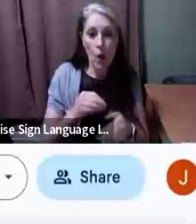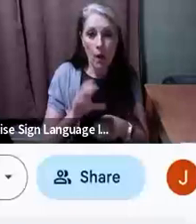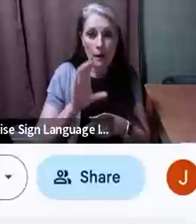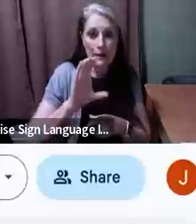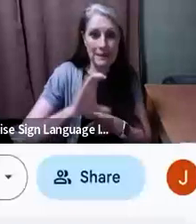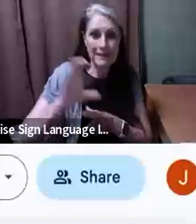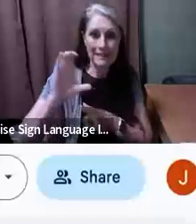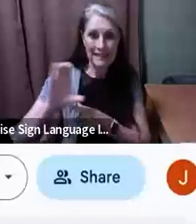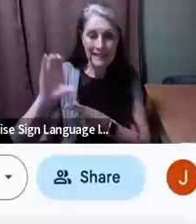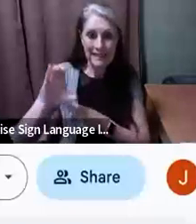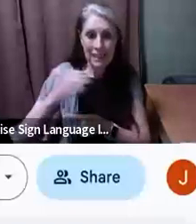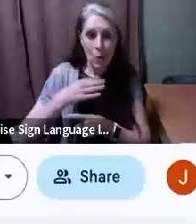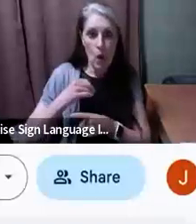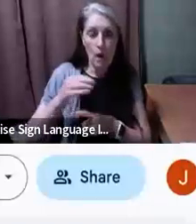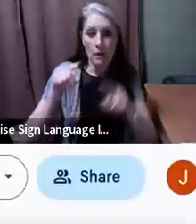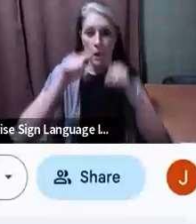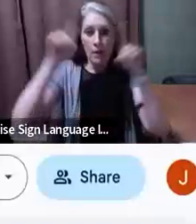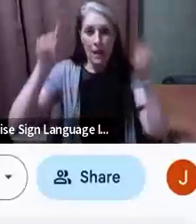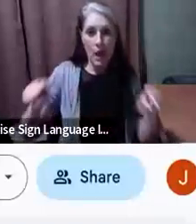of a black rectangle with rounded corners.